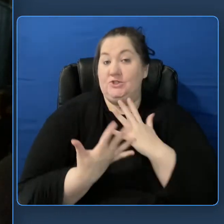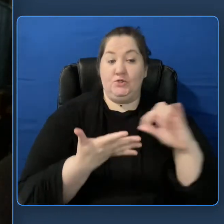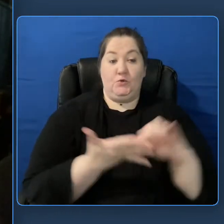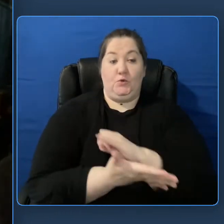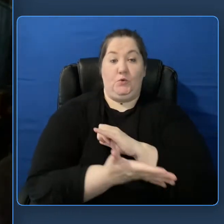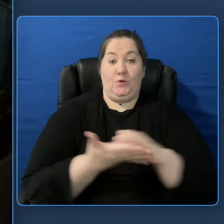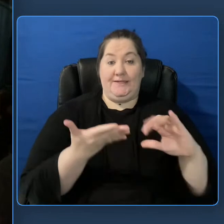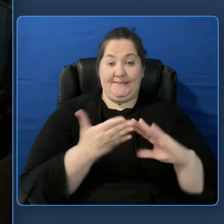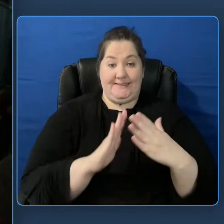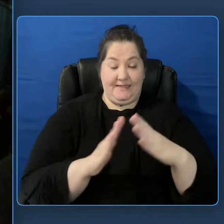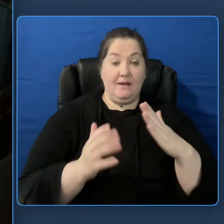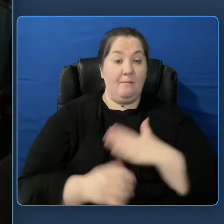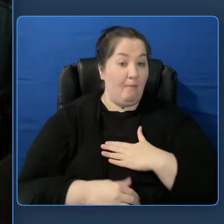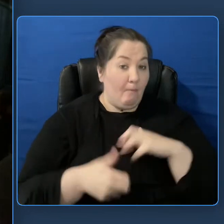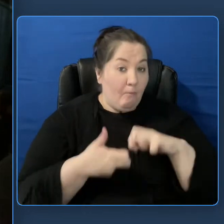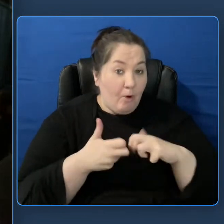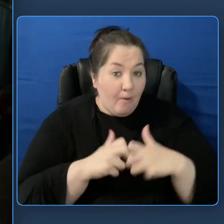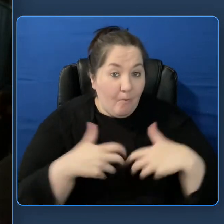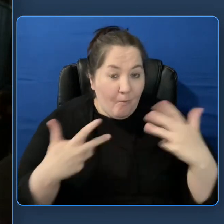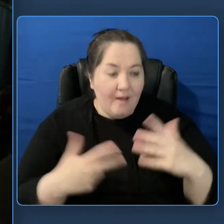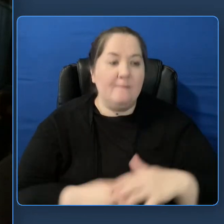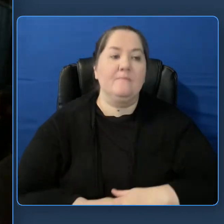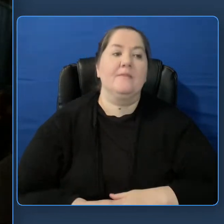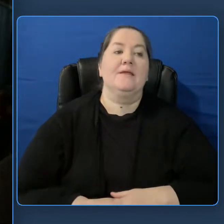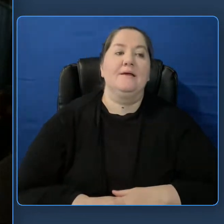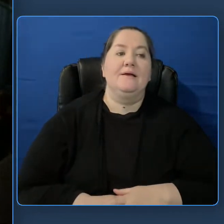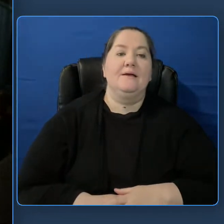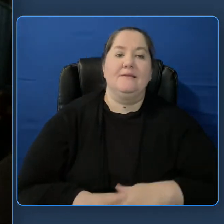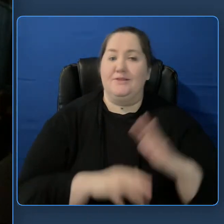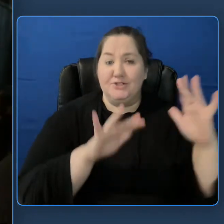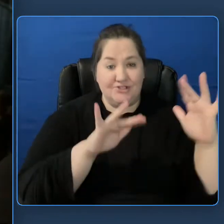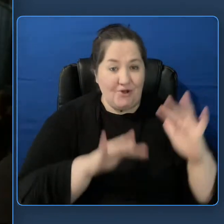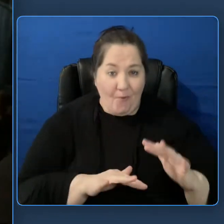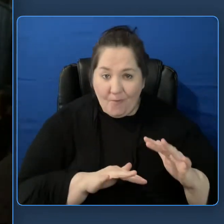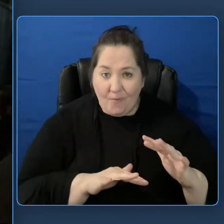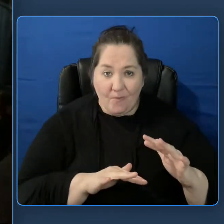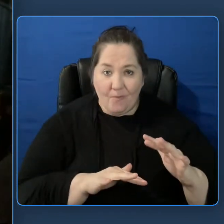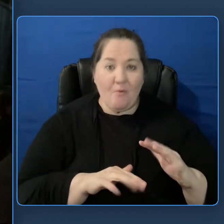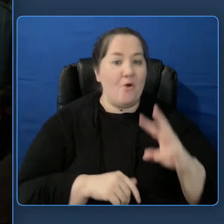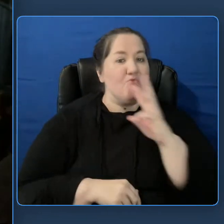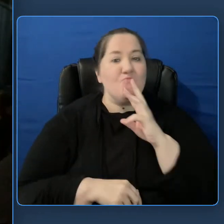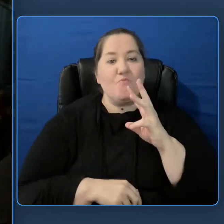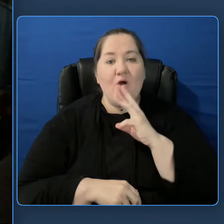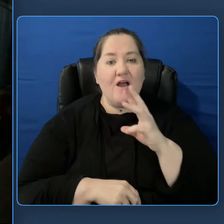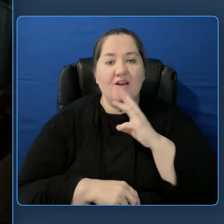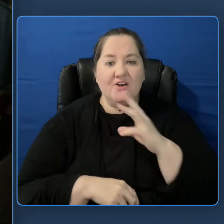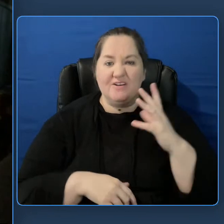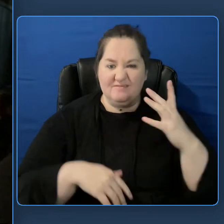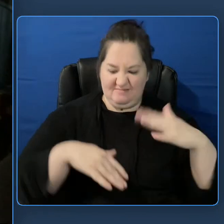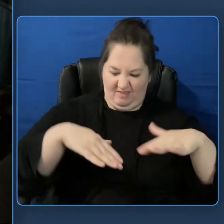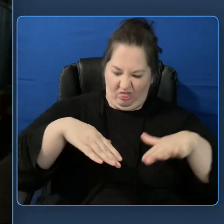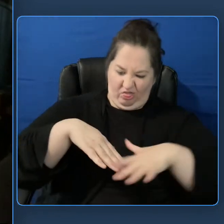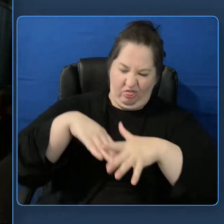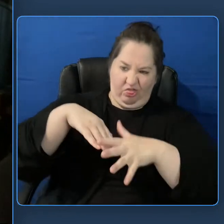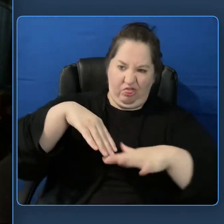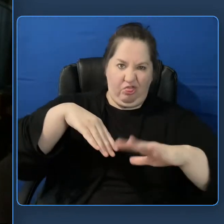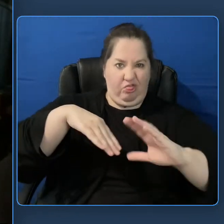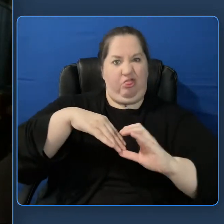my problem with curb cuts is that I live in a climate where there's snow or water in them.